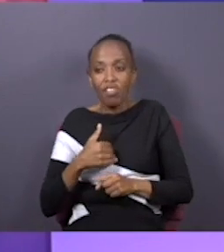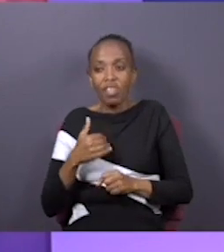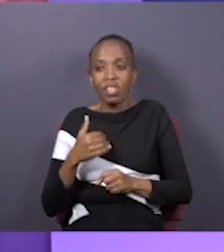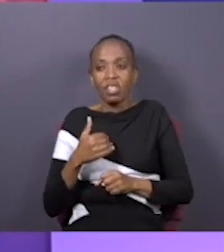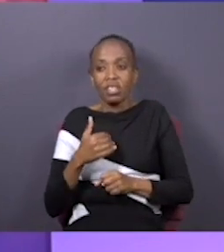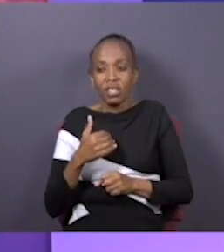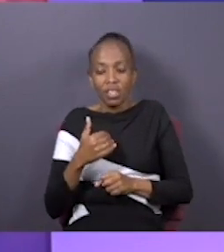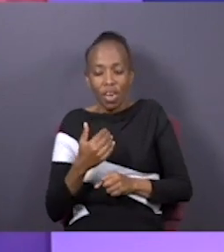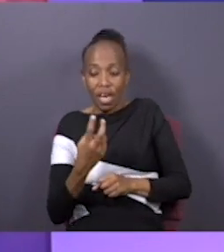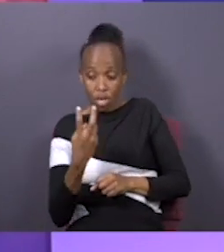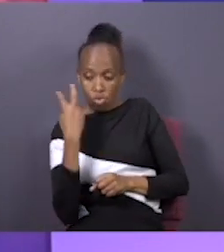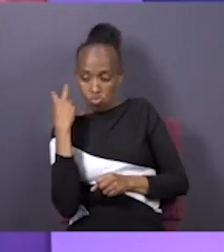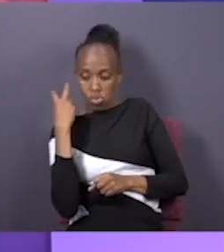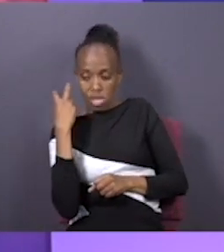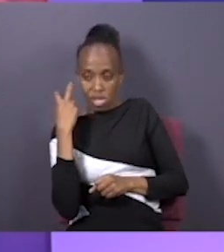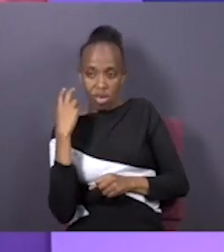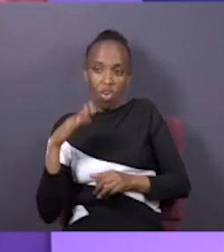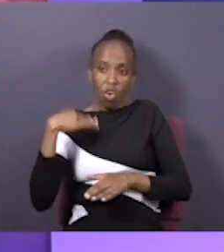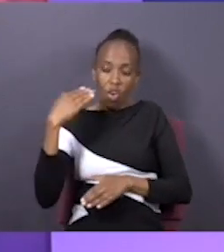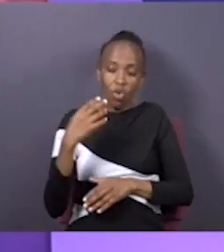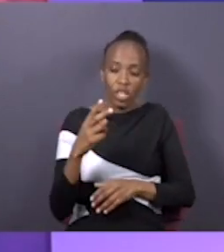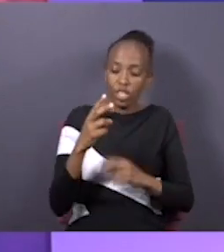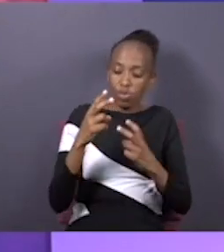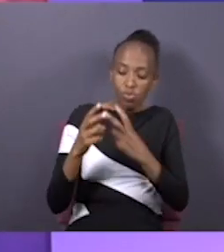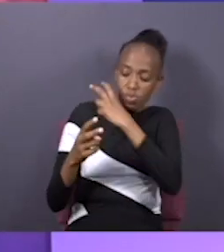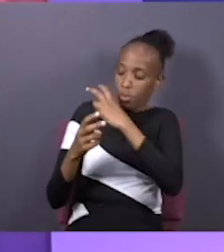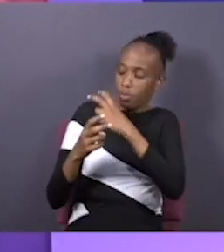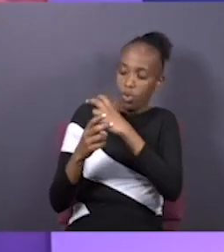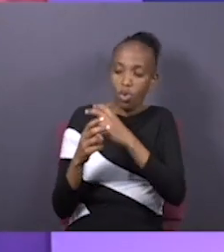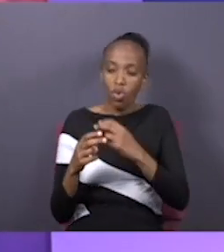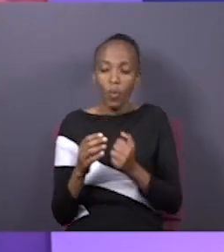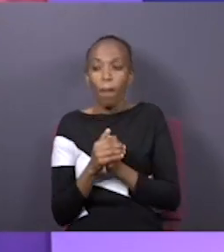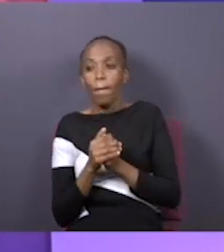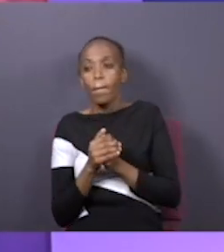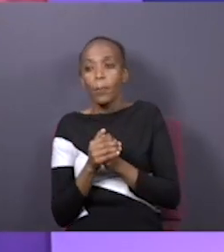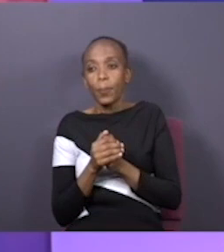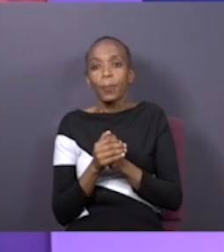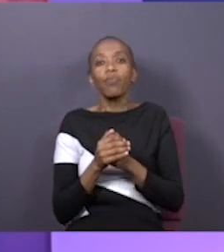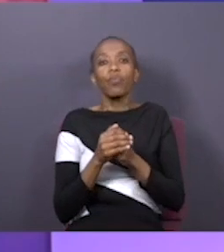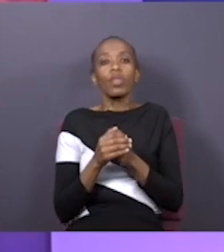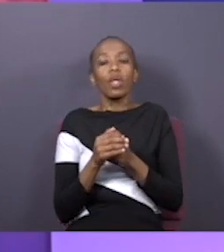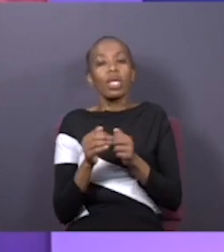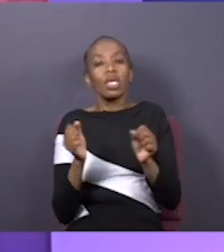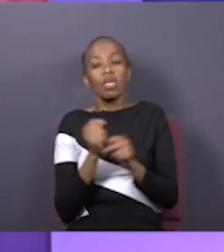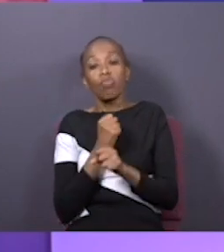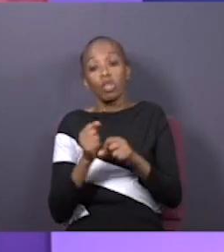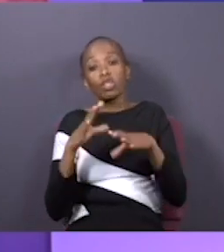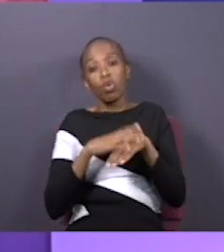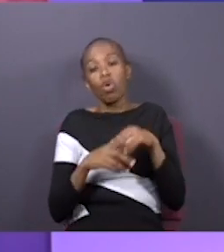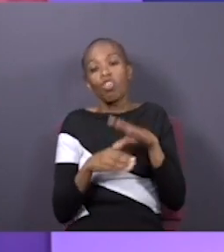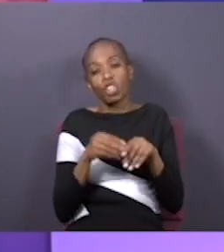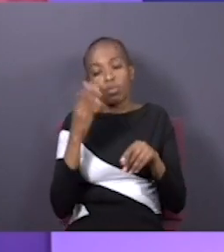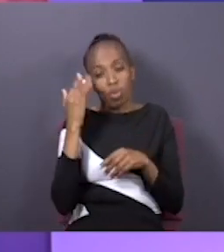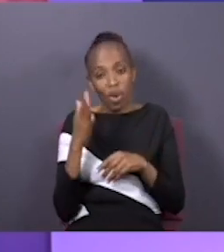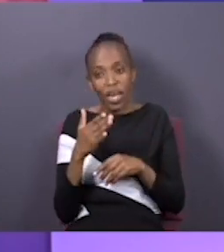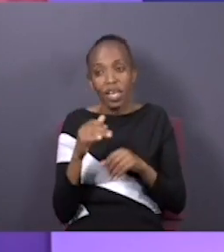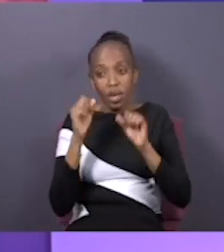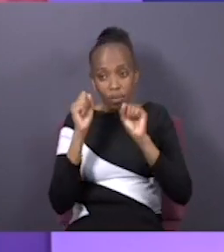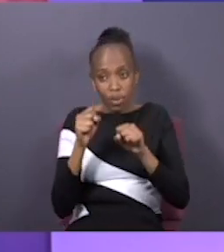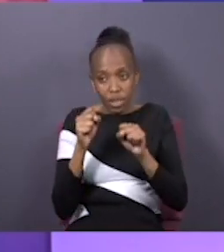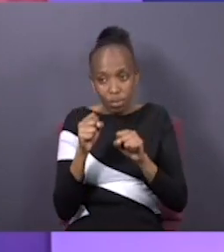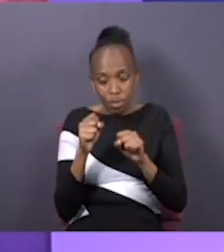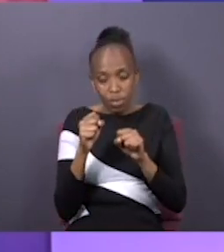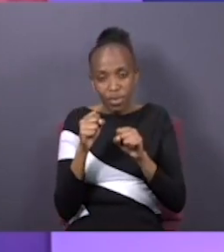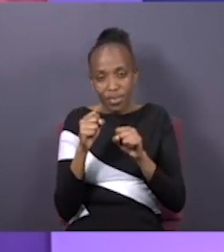eyes behind him, you know, always looking back or constantly looking back? You will not be comfortable, because you are likely to